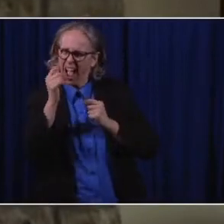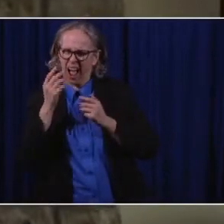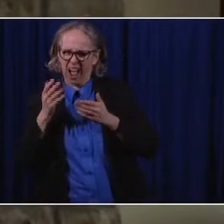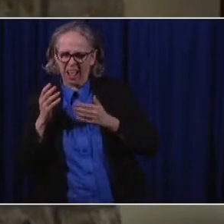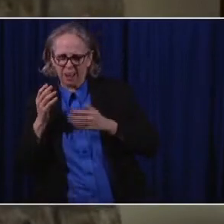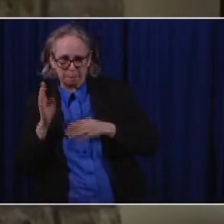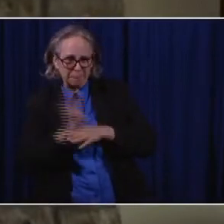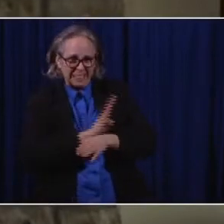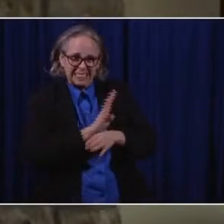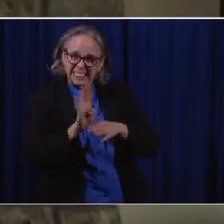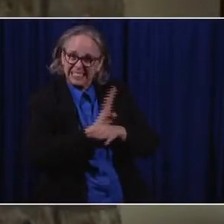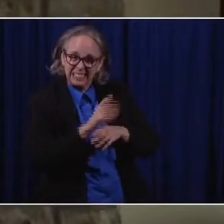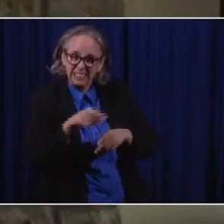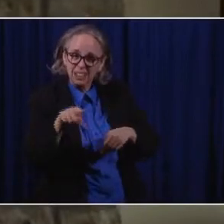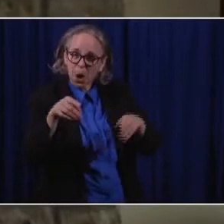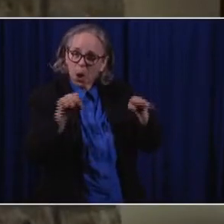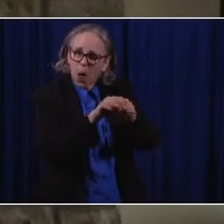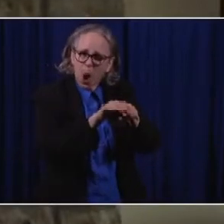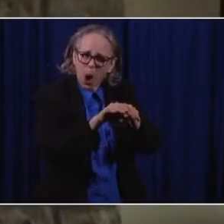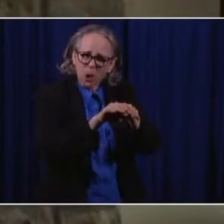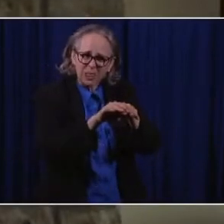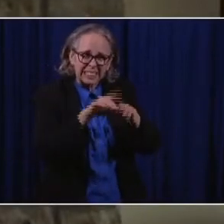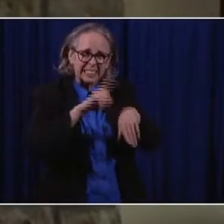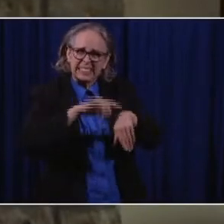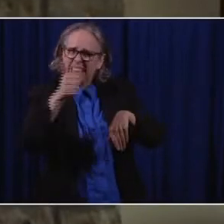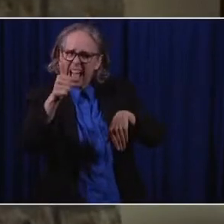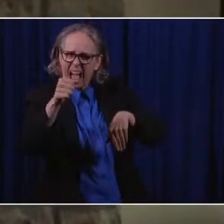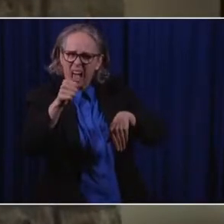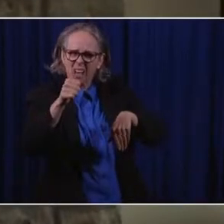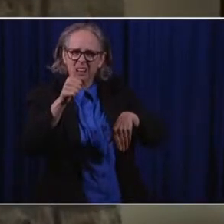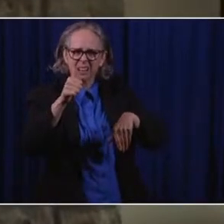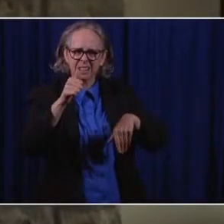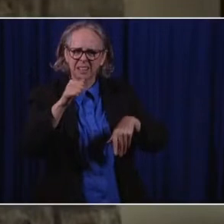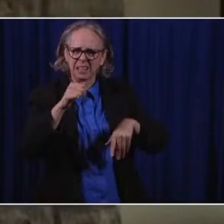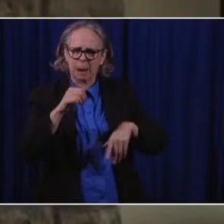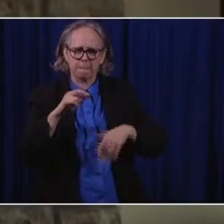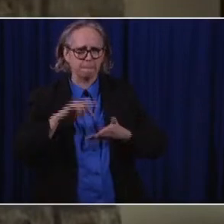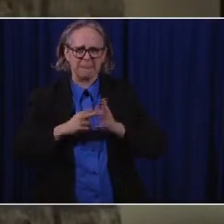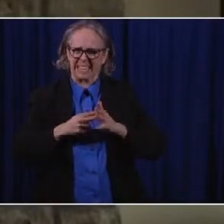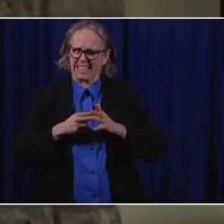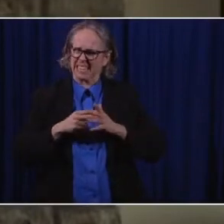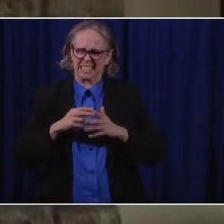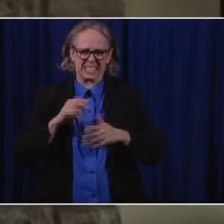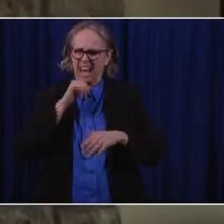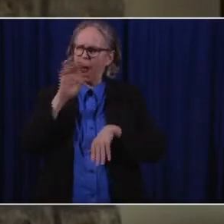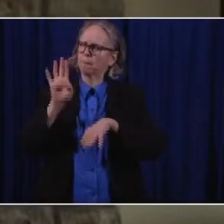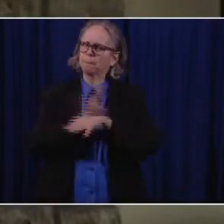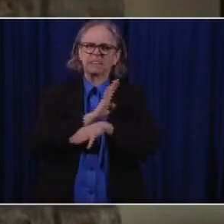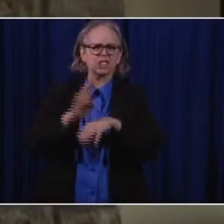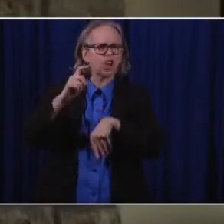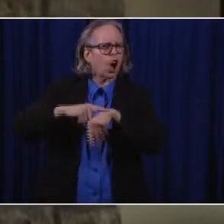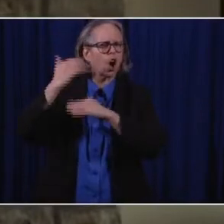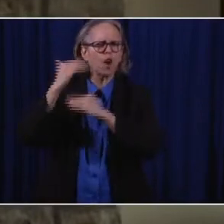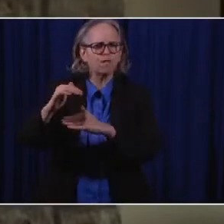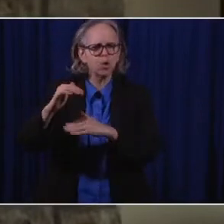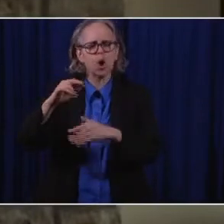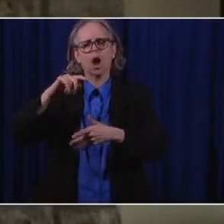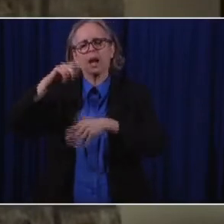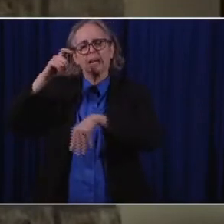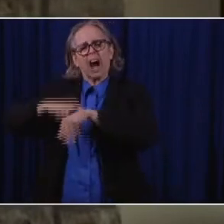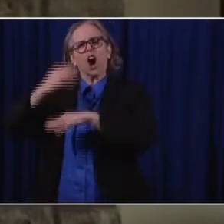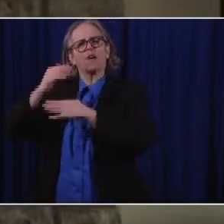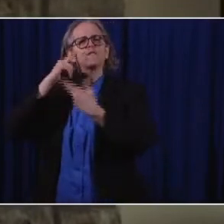business curfew, actually. It's been described that way sometimes, but this is a curfew. So this is a curfew for the state,